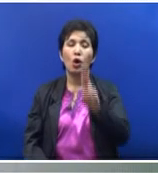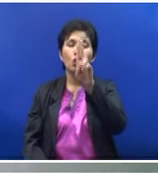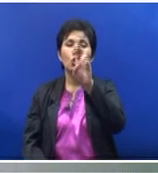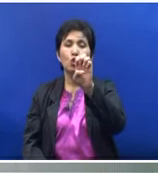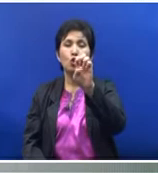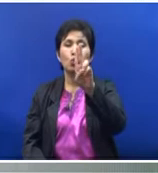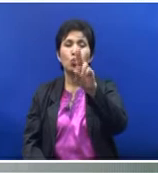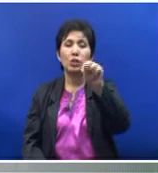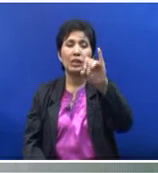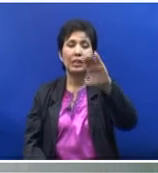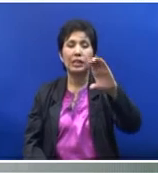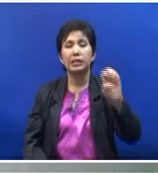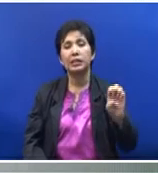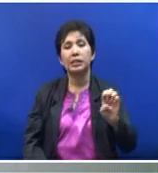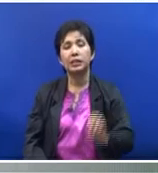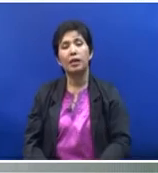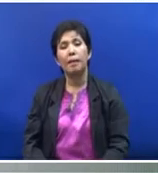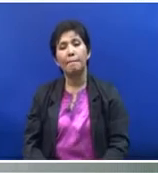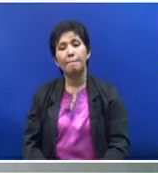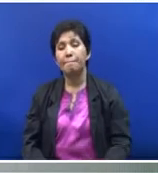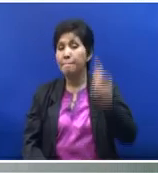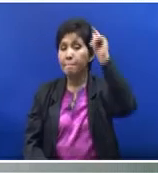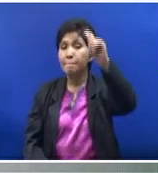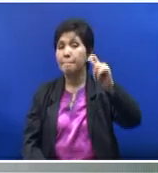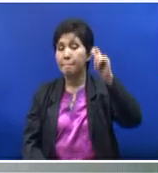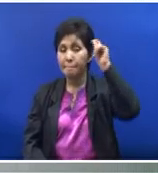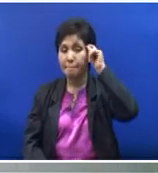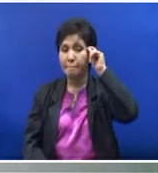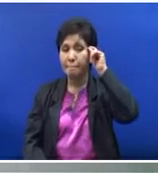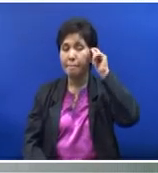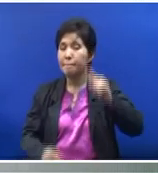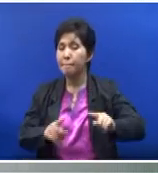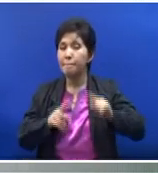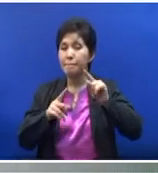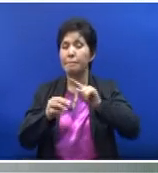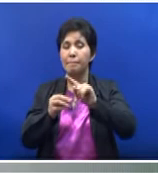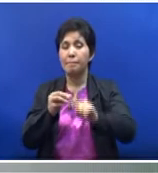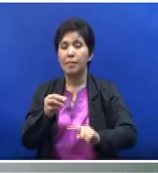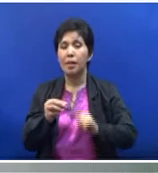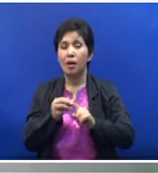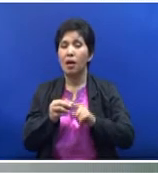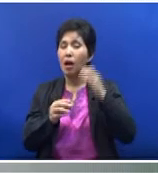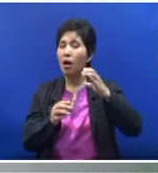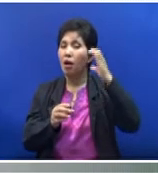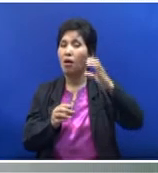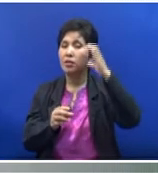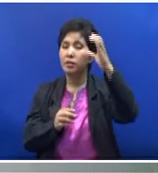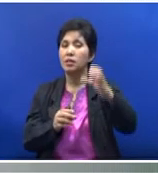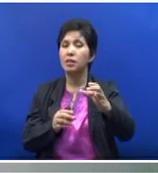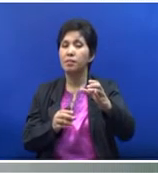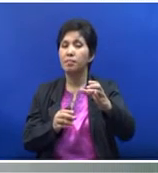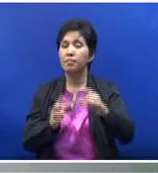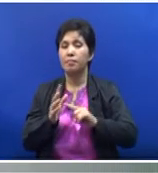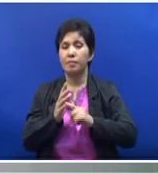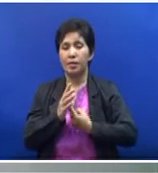Henry Morgan. Okay, the theory owes a lot to Charles Darwin's concept of